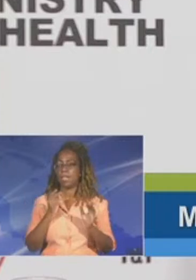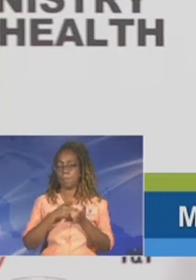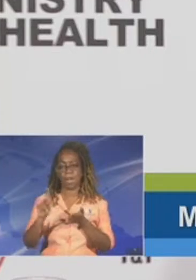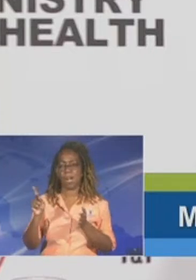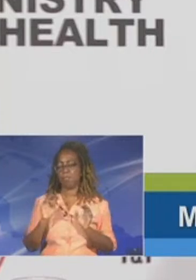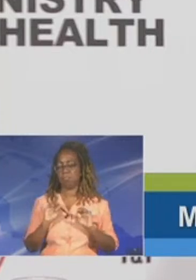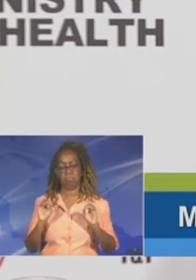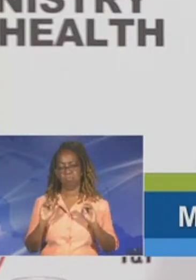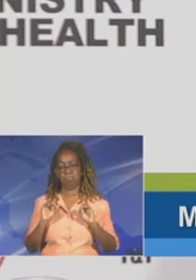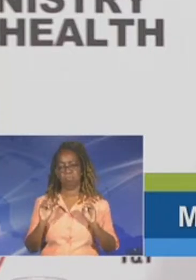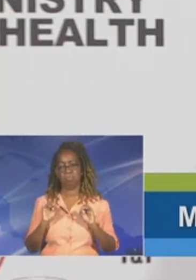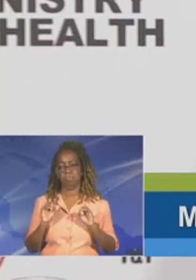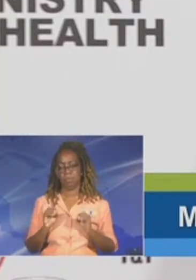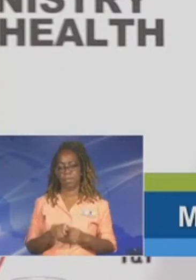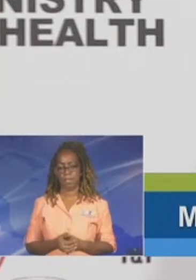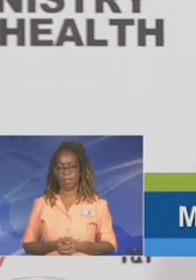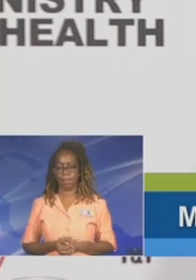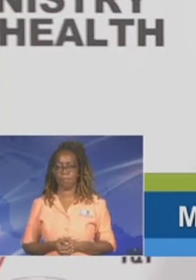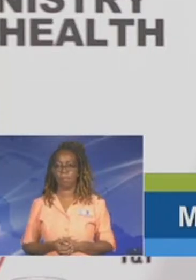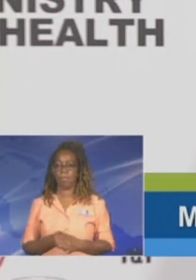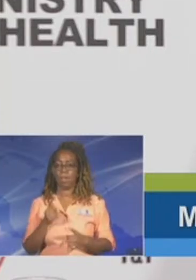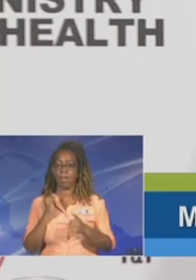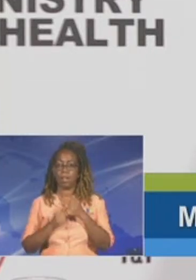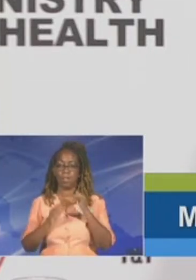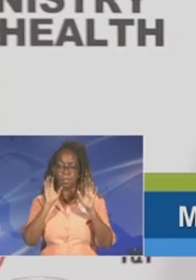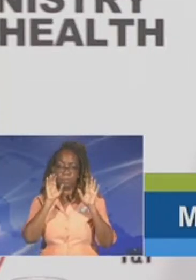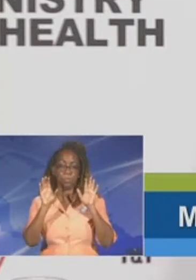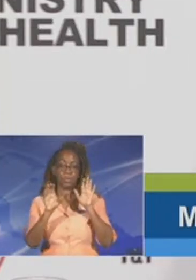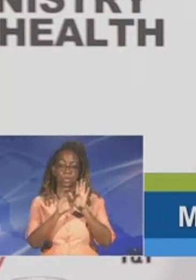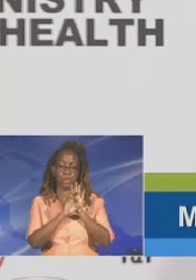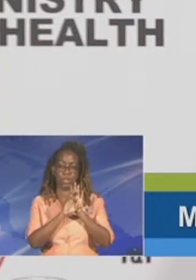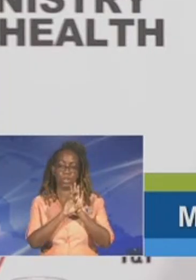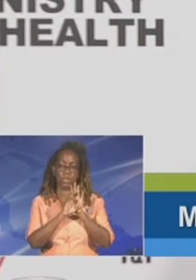So, last slide, please.